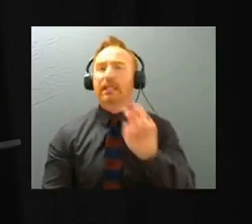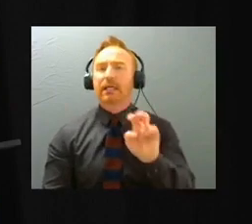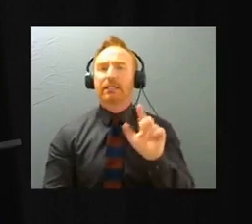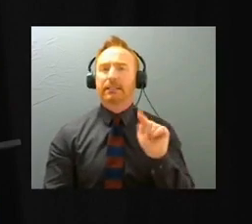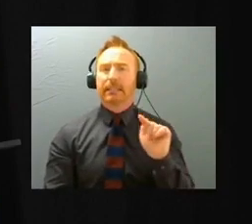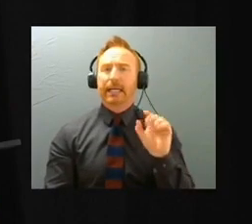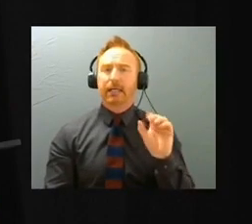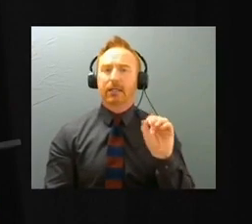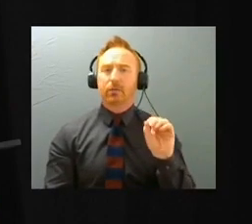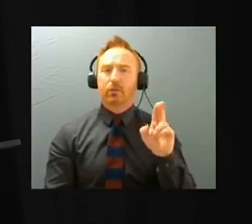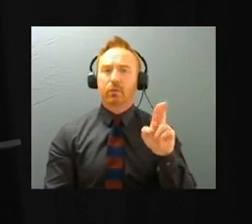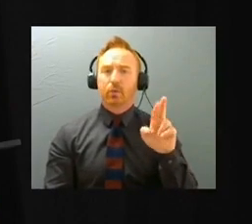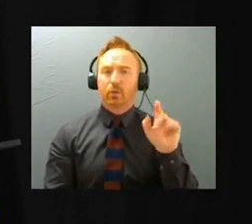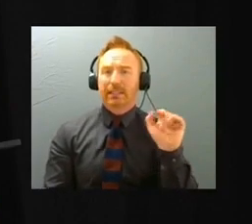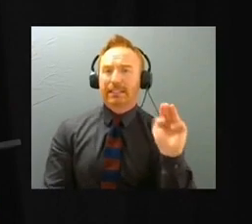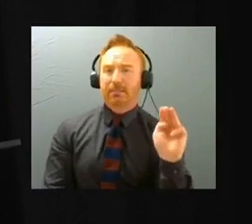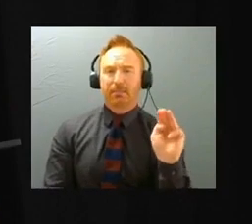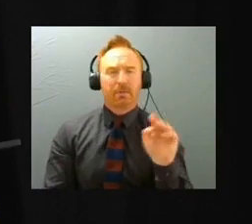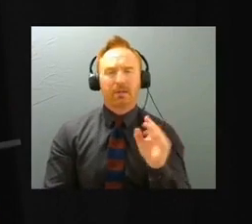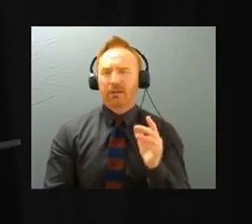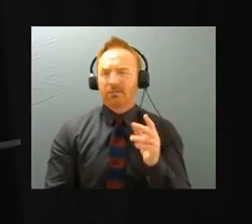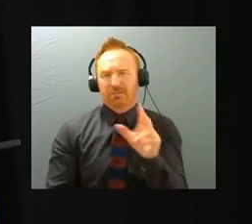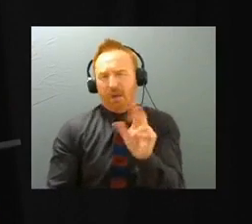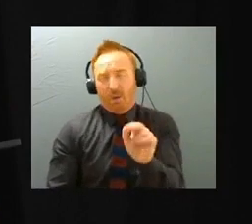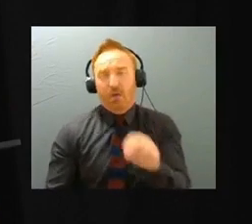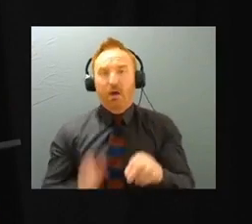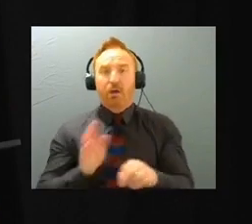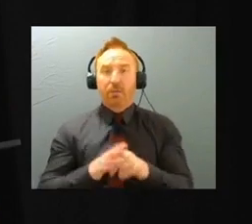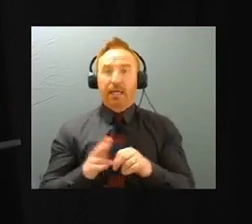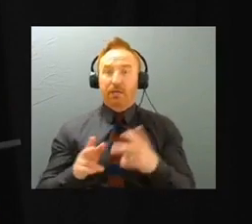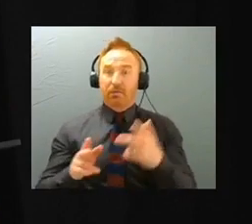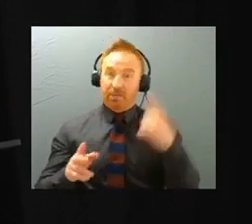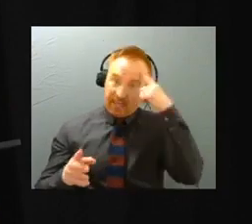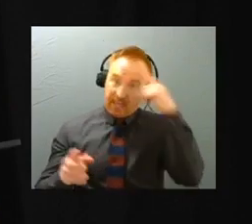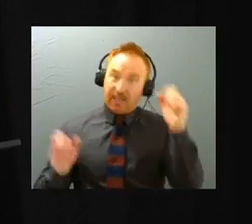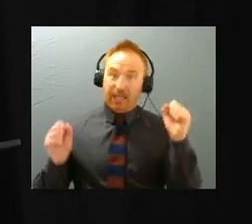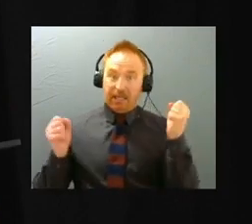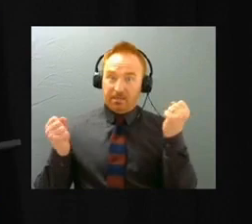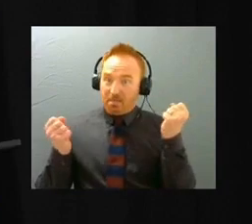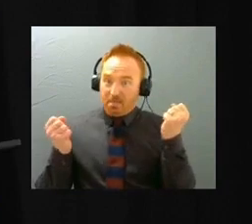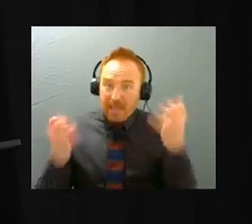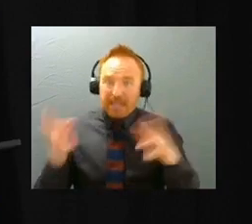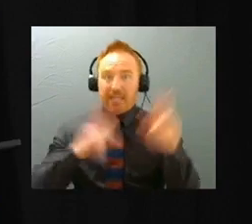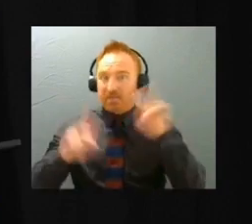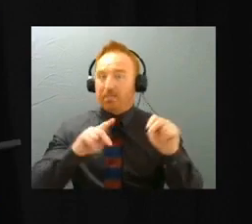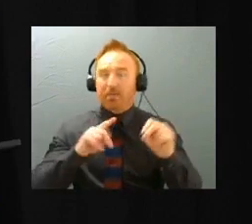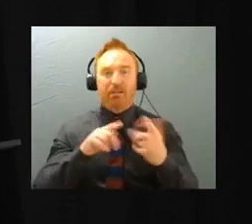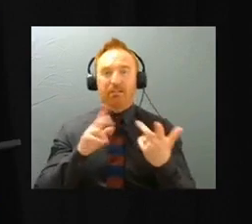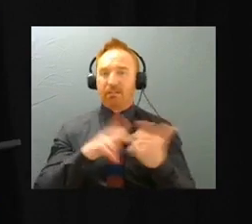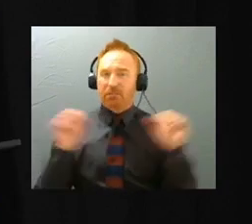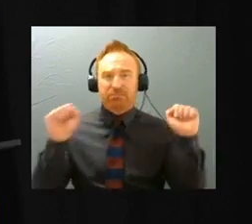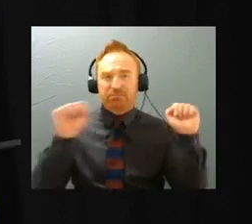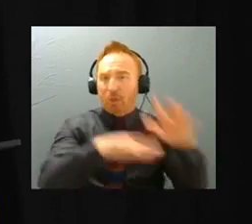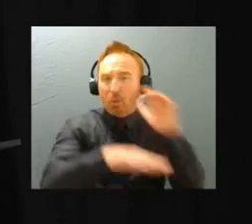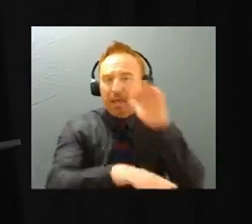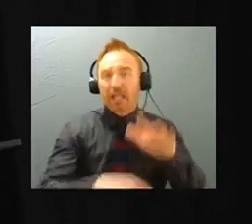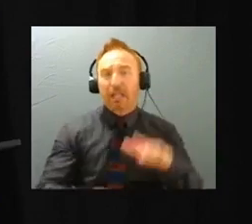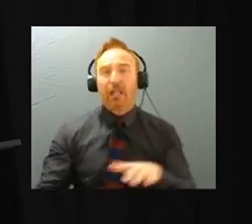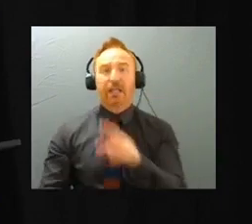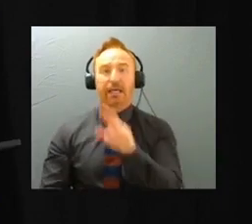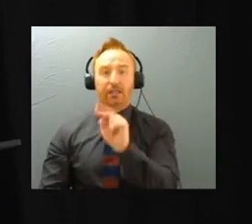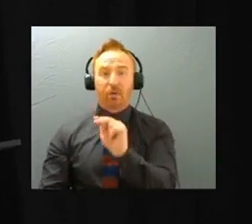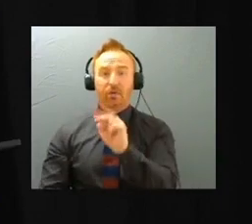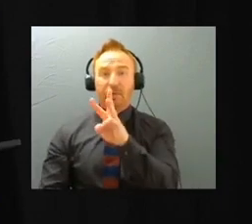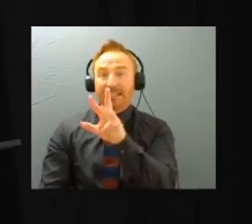people coming up with these considerations. We're looking and monitoring the situation from Northwest Territories as well. Not a huge increase in traffic there.